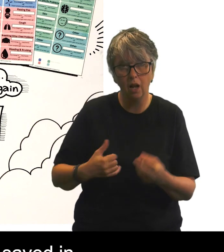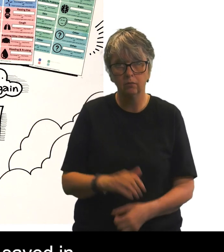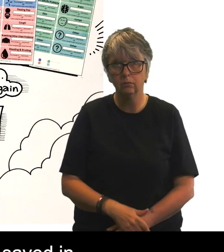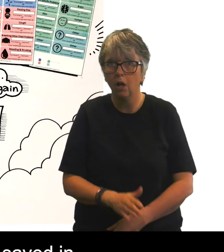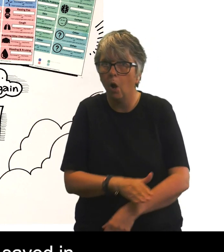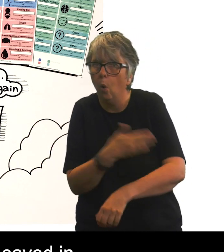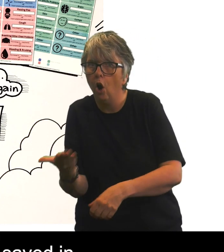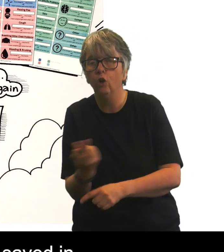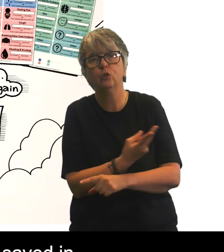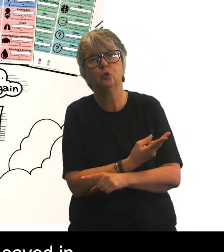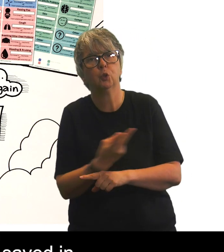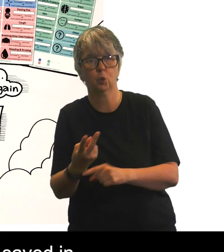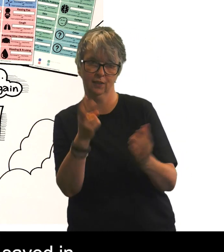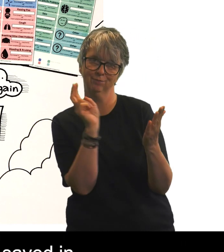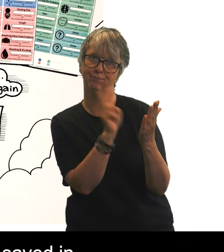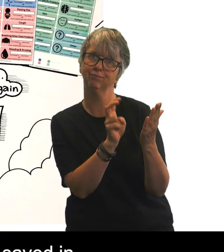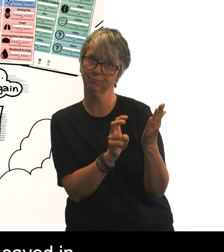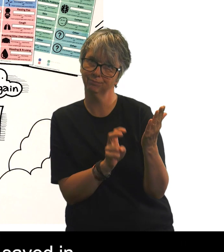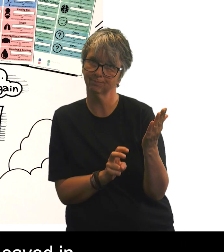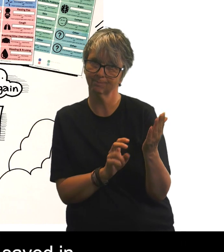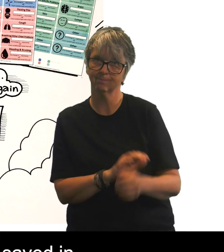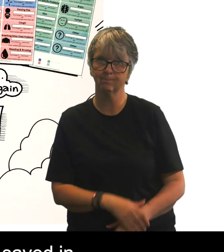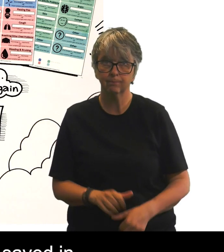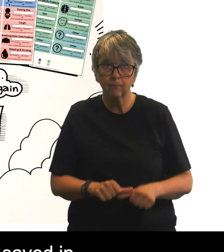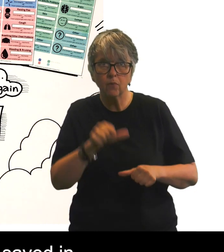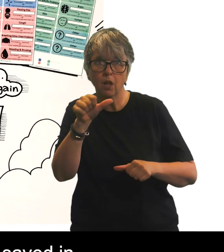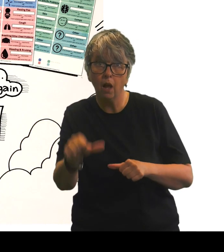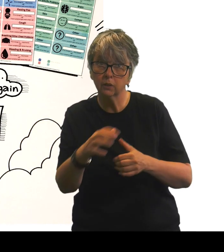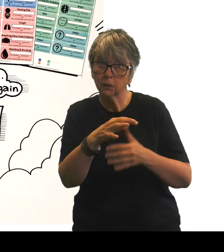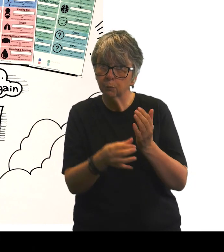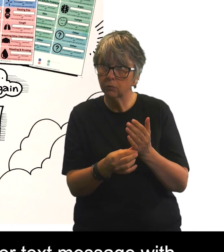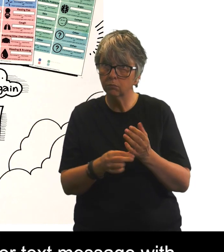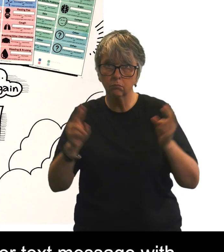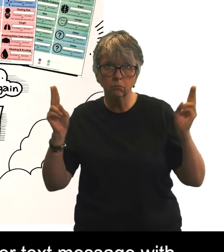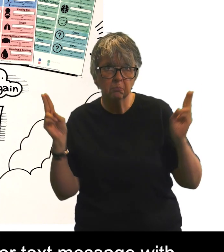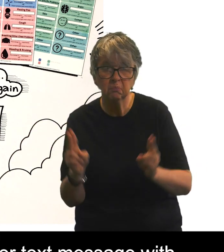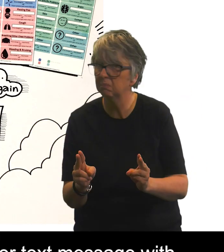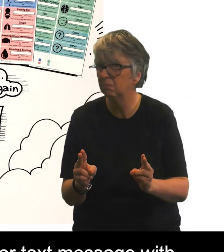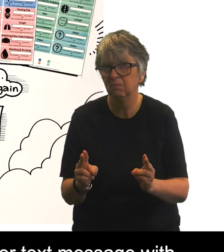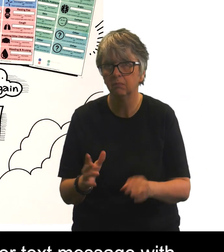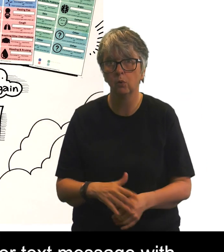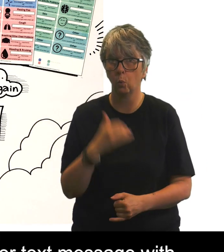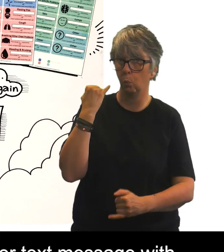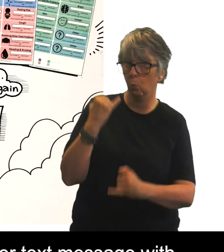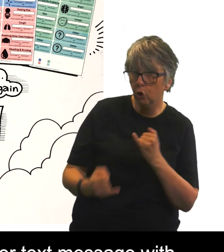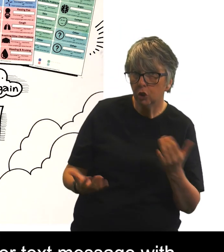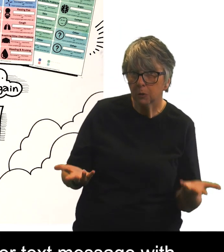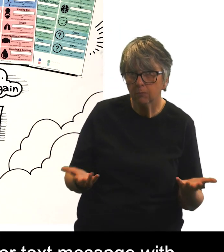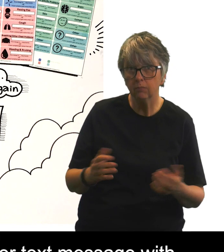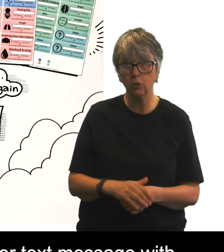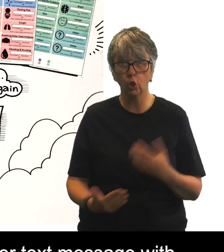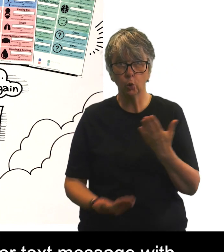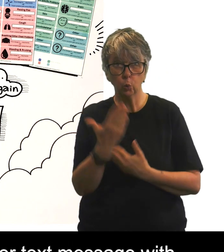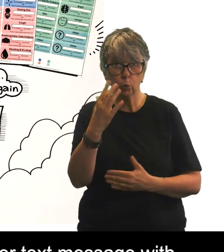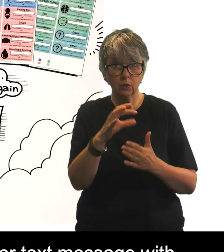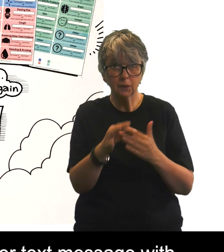This personalised plan is saved in Dave's electronic NHS patient record. Rena can also send Dave an email or text message with